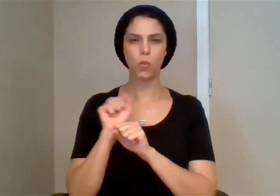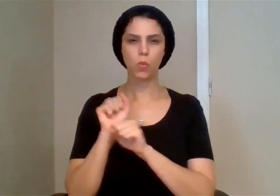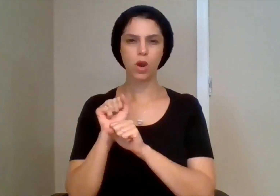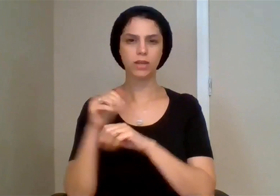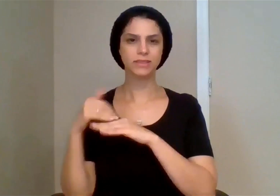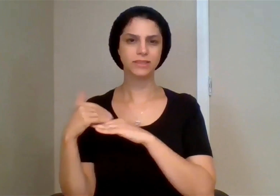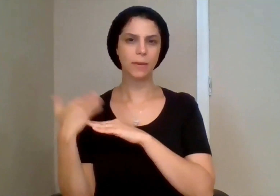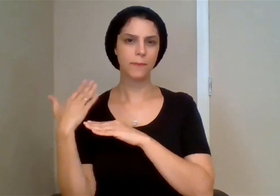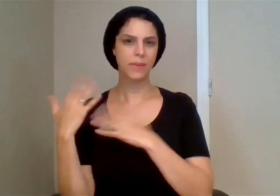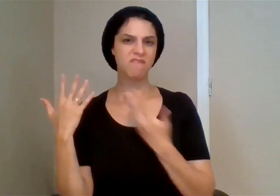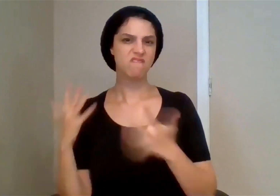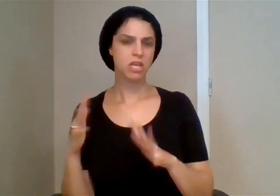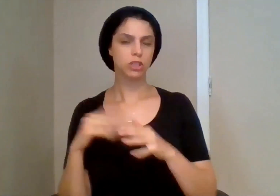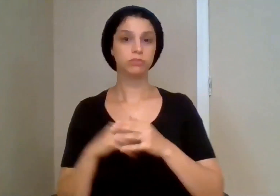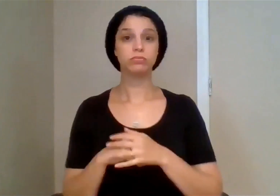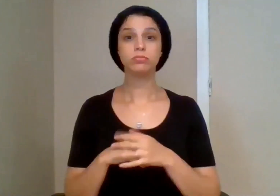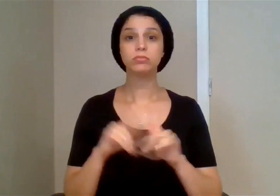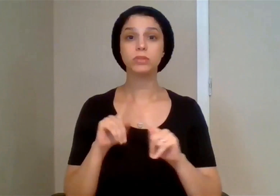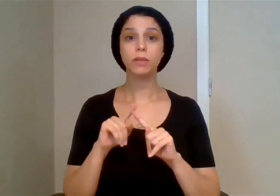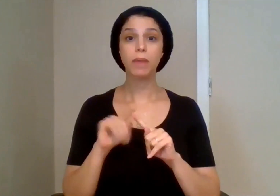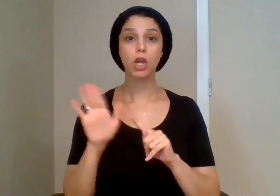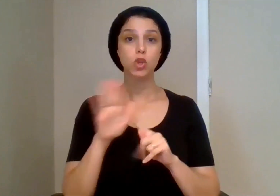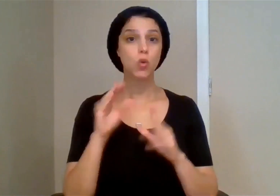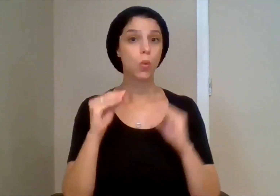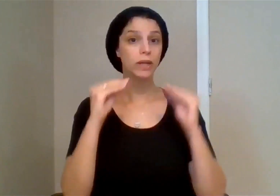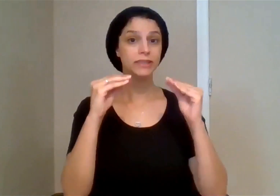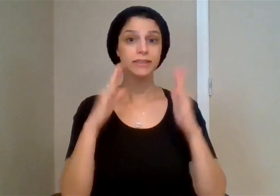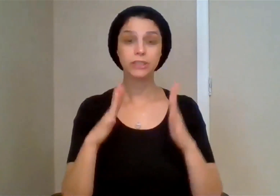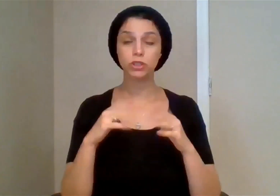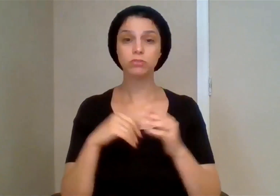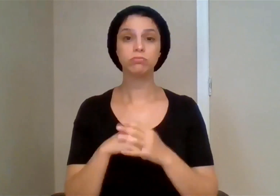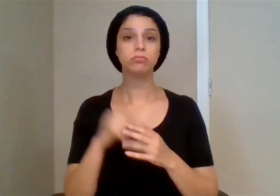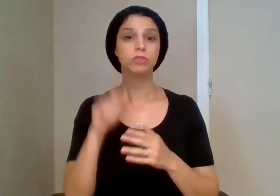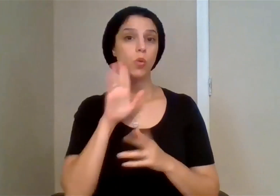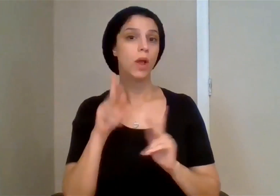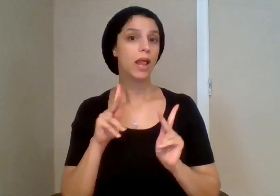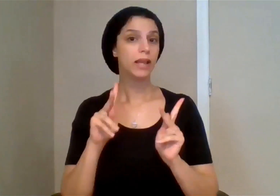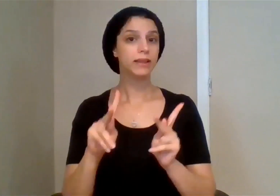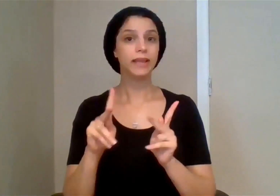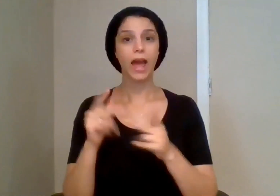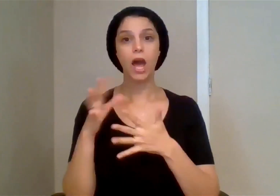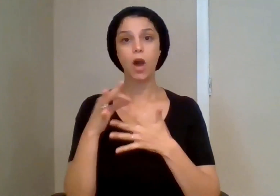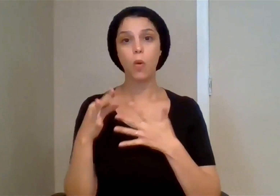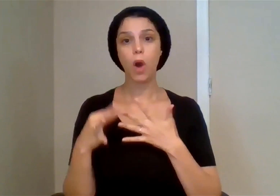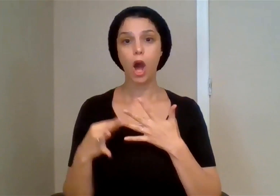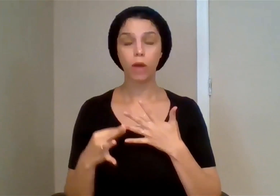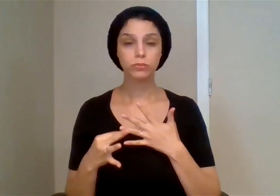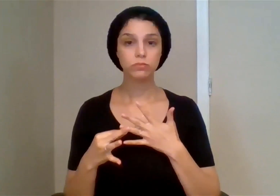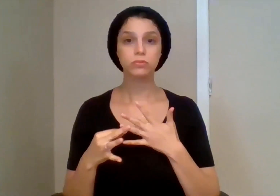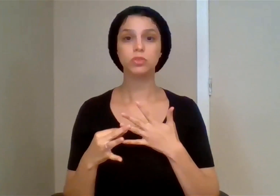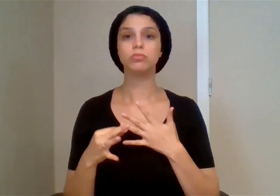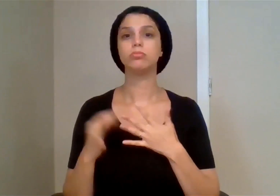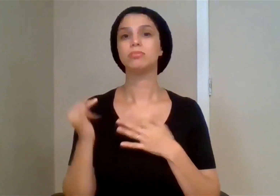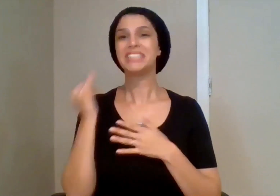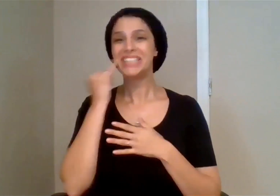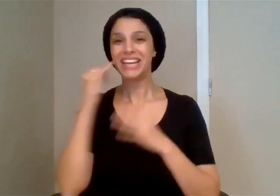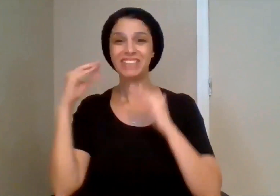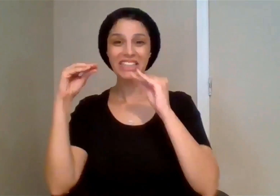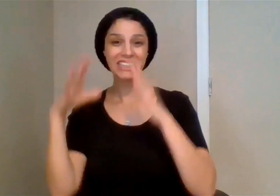submitted. Depending on the teacher, he or she may allow multiple submissions. If they allow multiple submissions, you